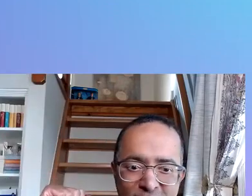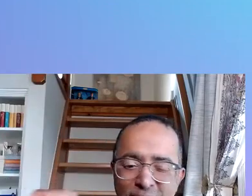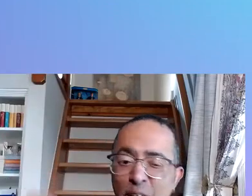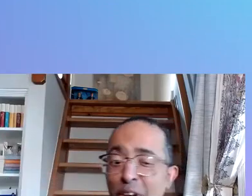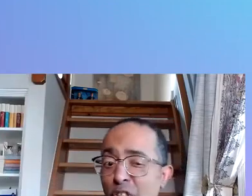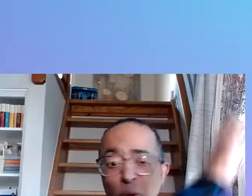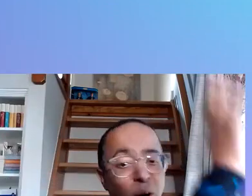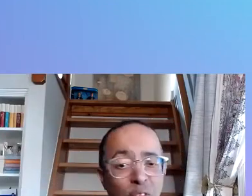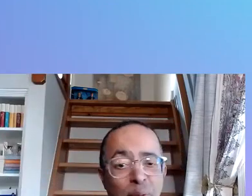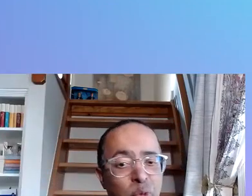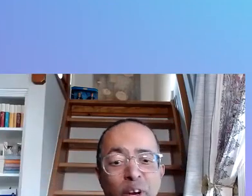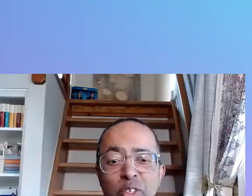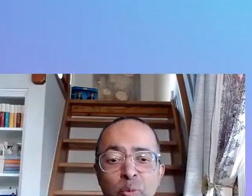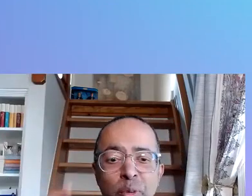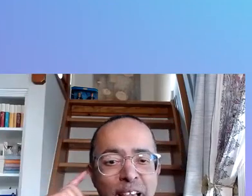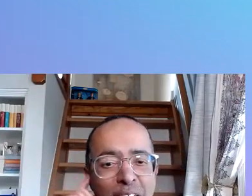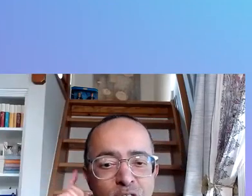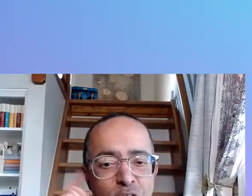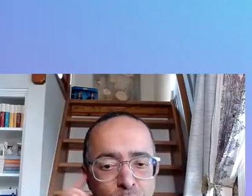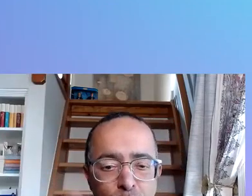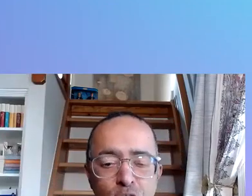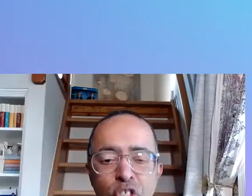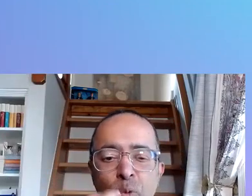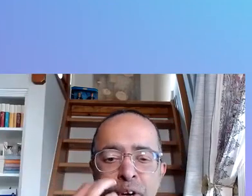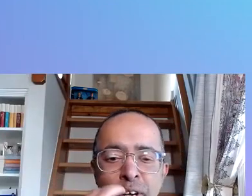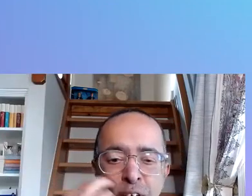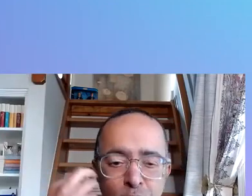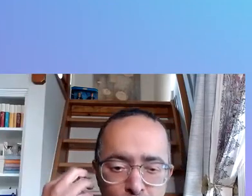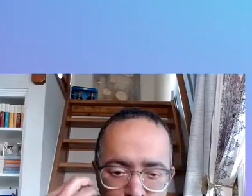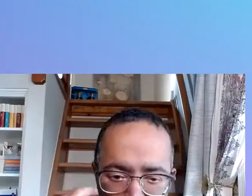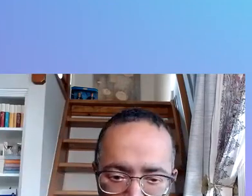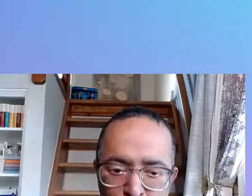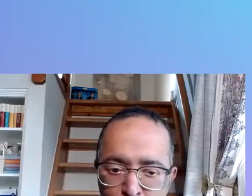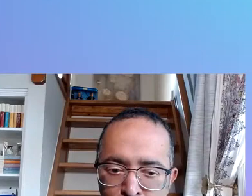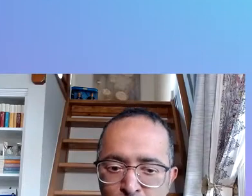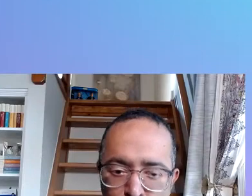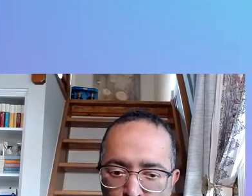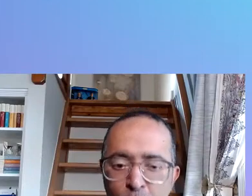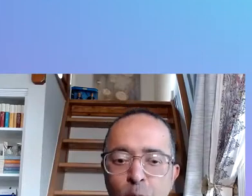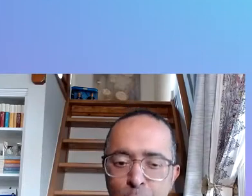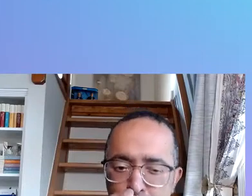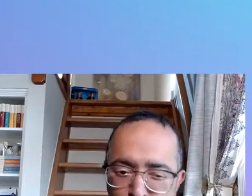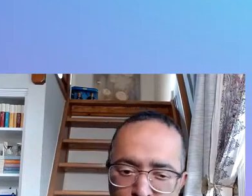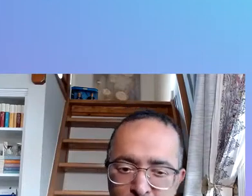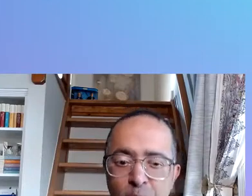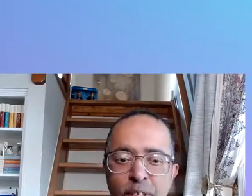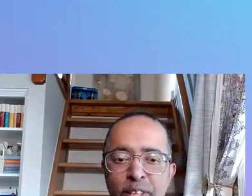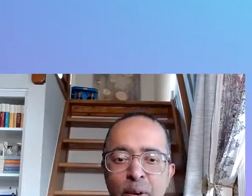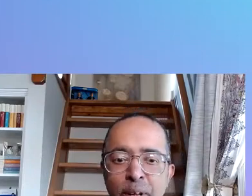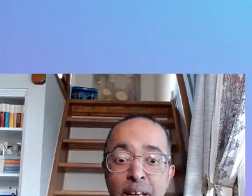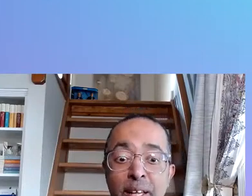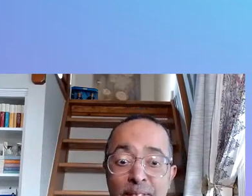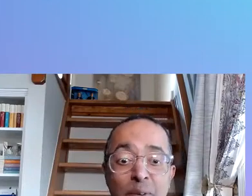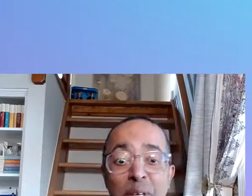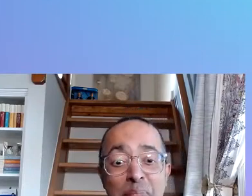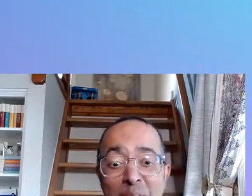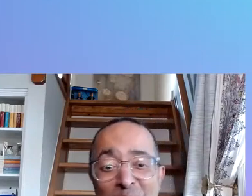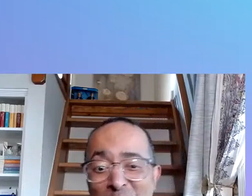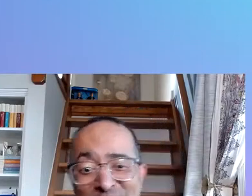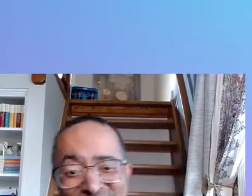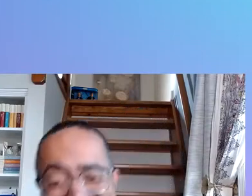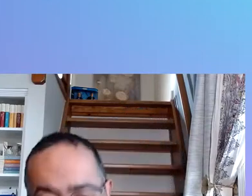hit. Like we could show all the numbers we wanted to, but when they actually heard someone, just the audio of them struggling with it, they